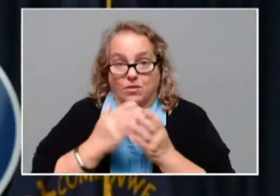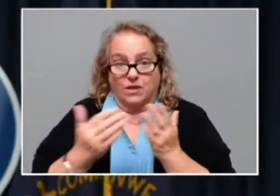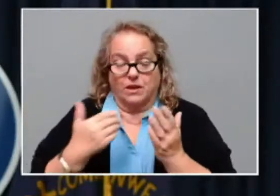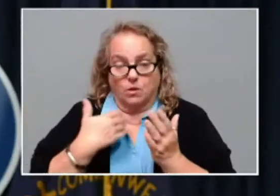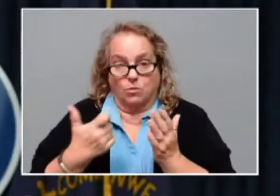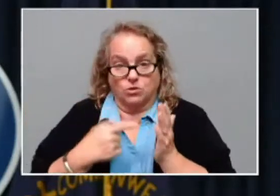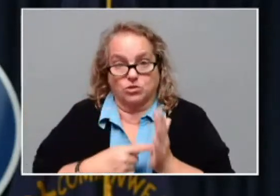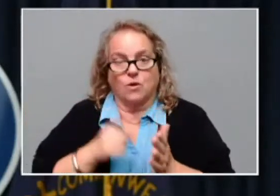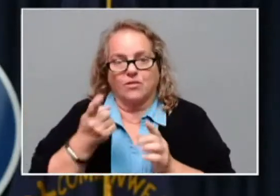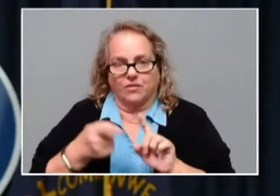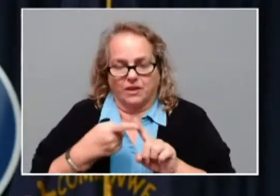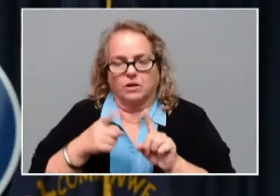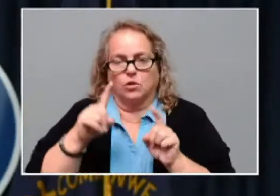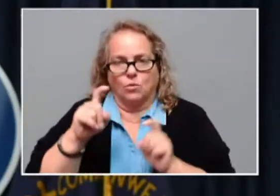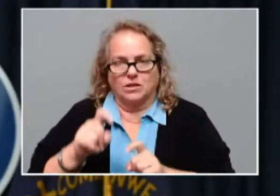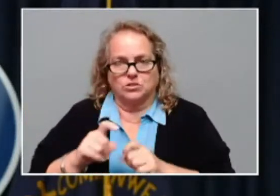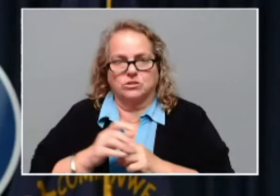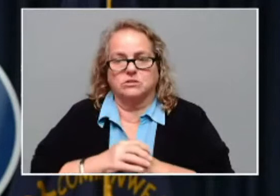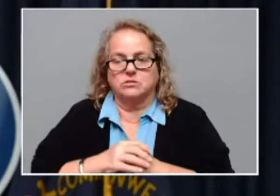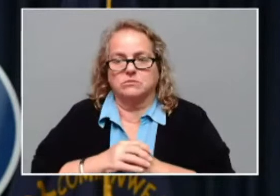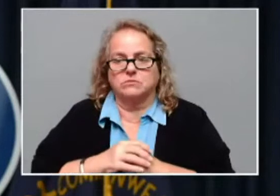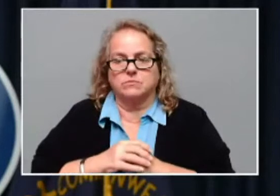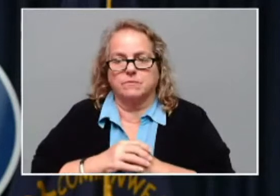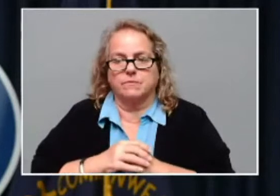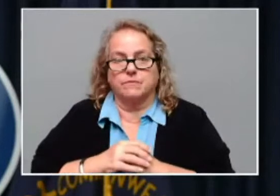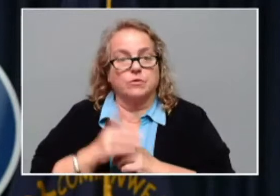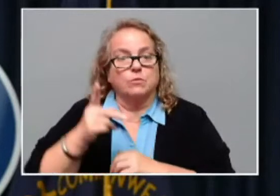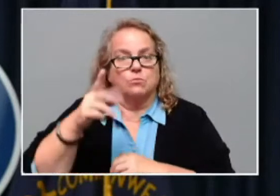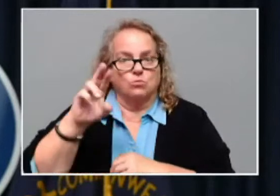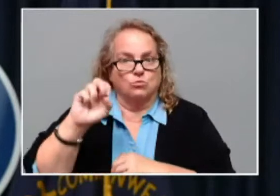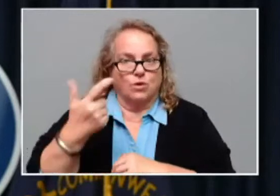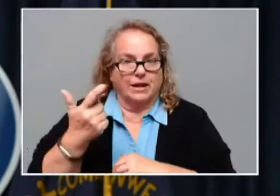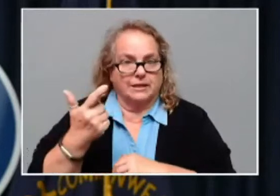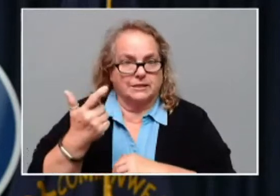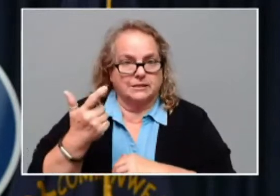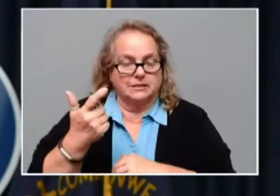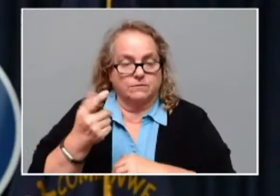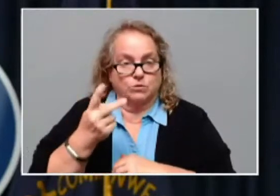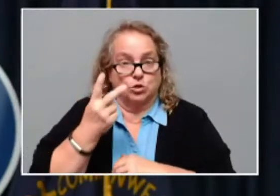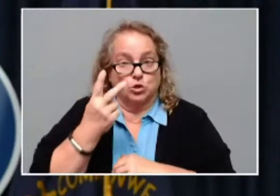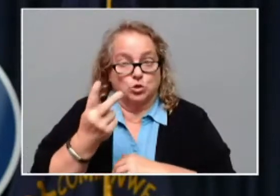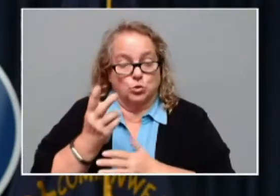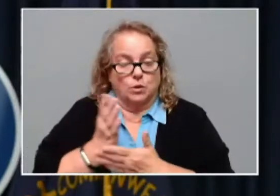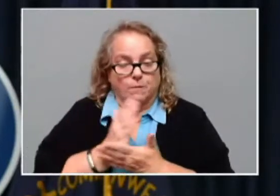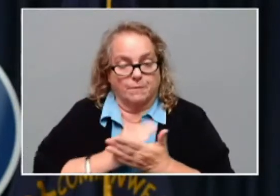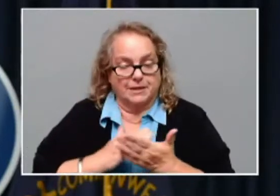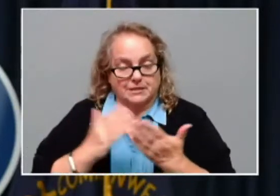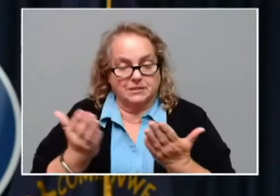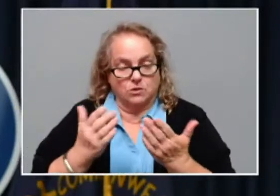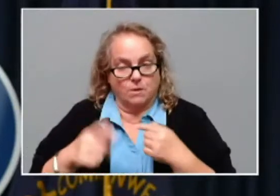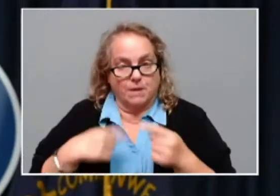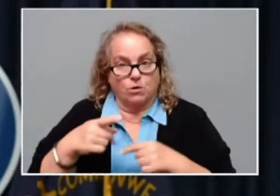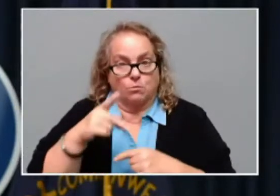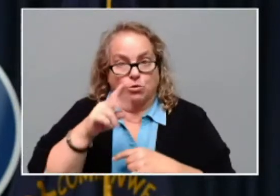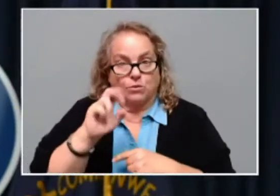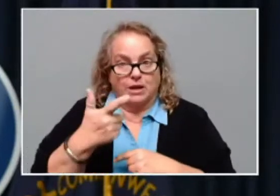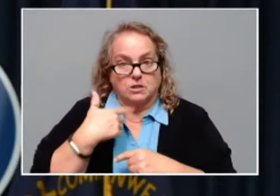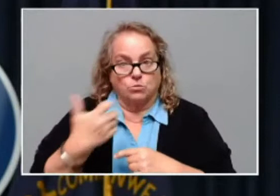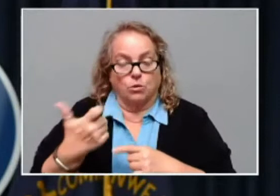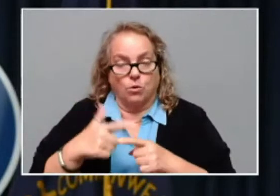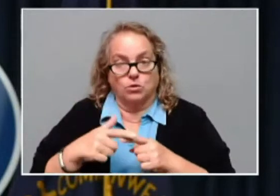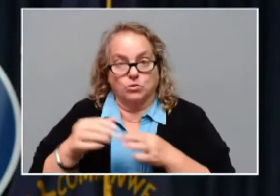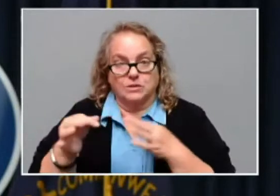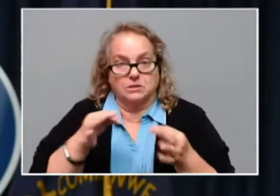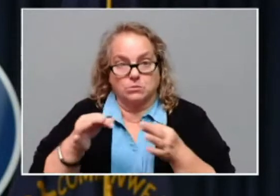and that deals with pregnancy. 2 pieces here that we want to make sure we pass along the